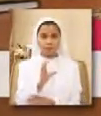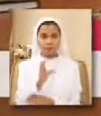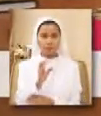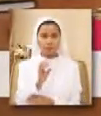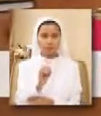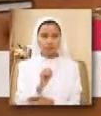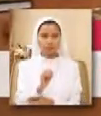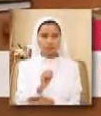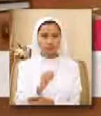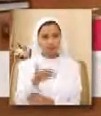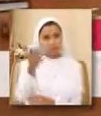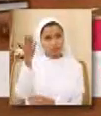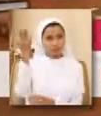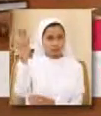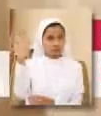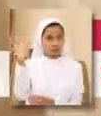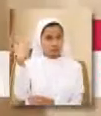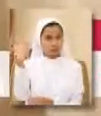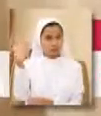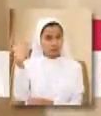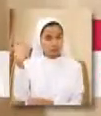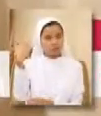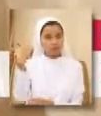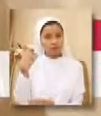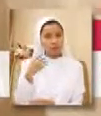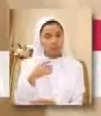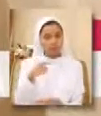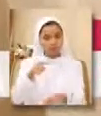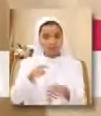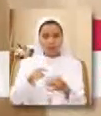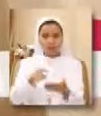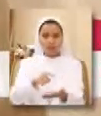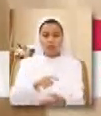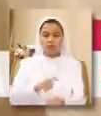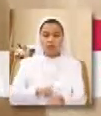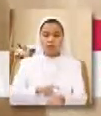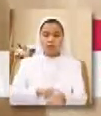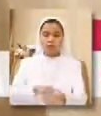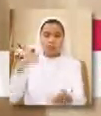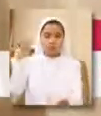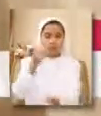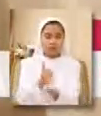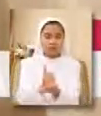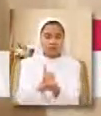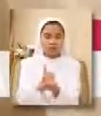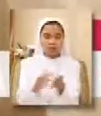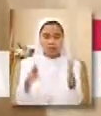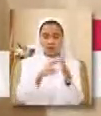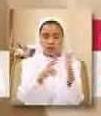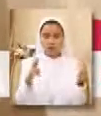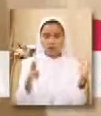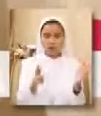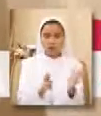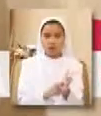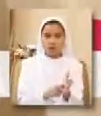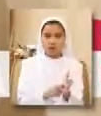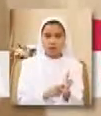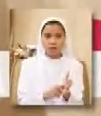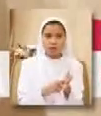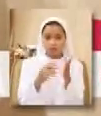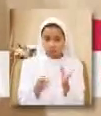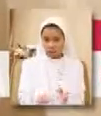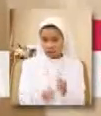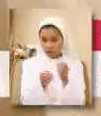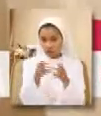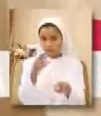No. At the time of the approval of the constitutions, yes. we